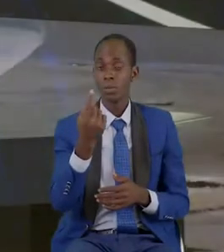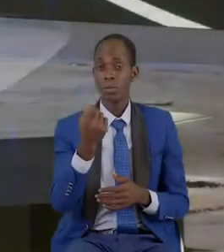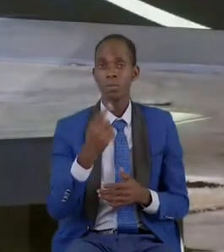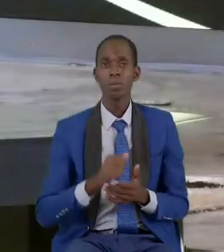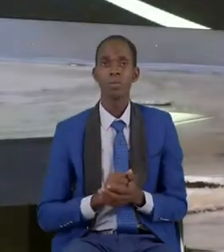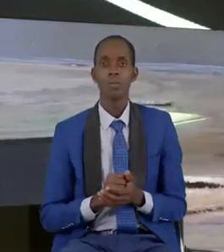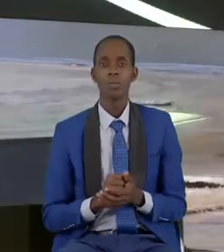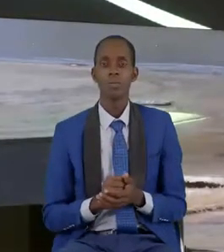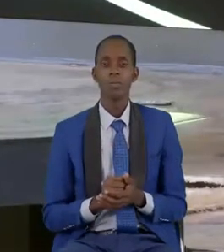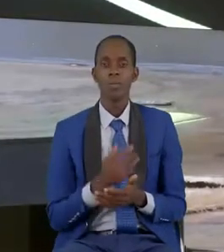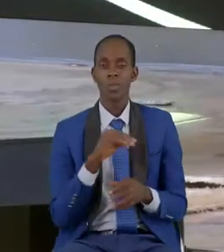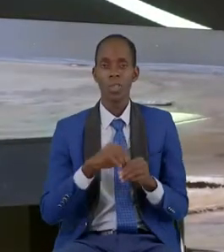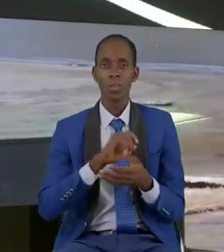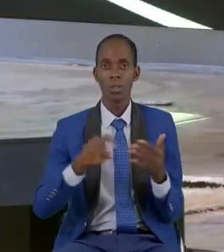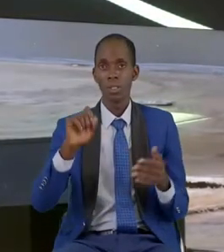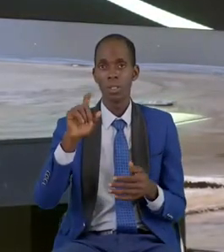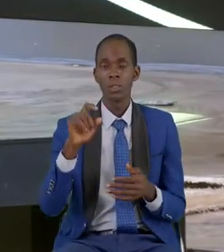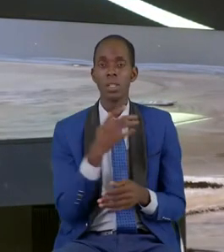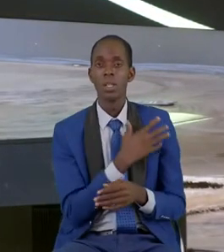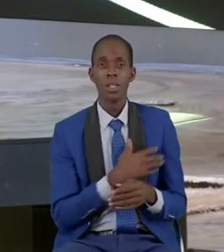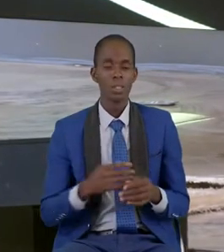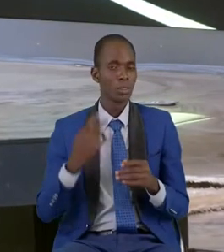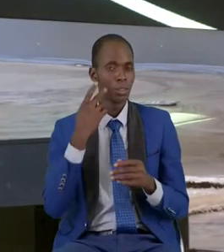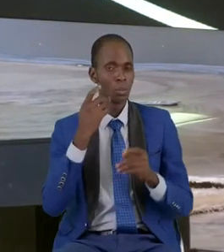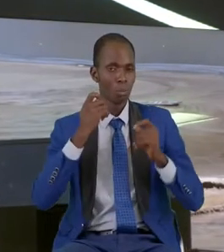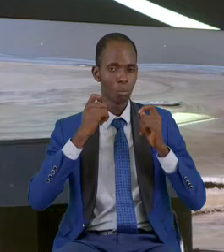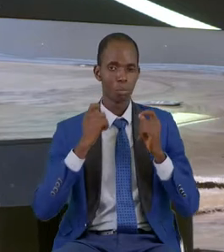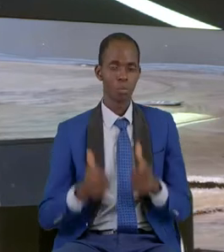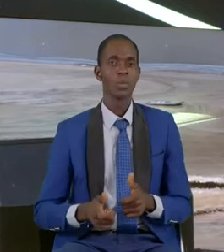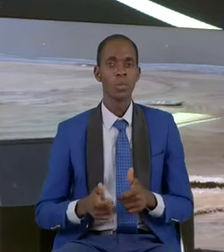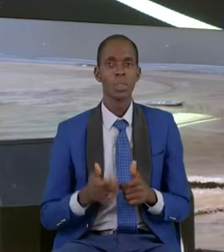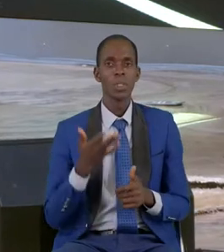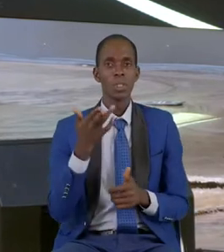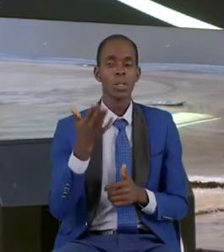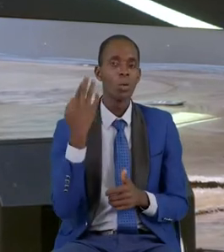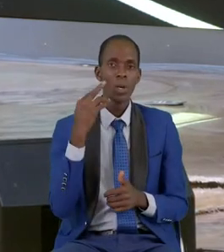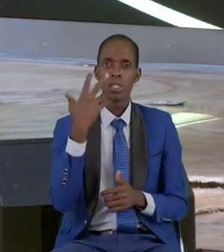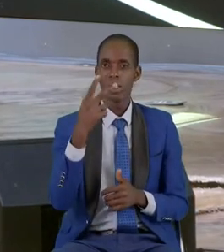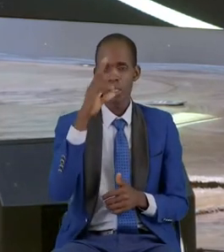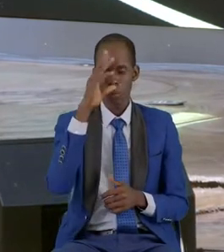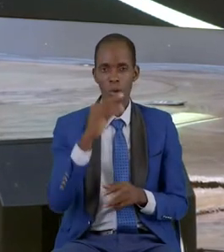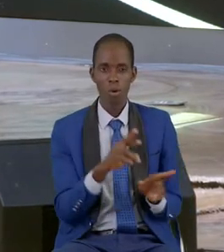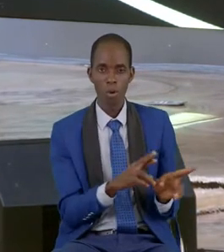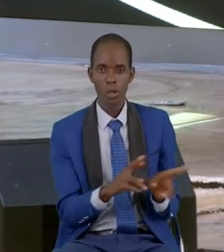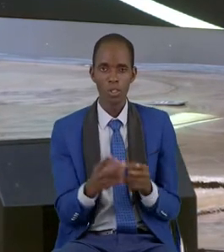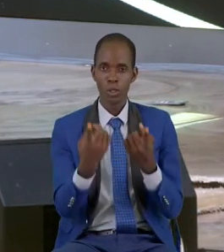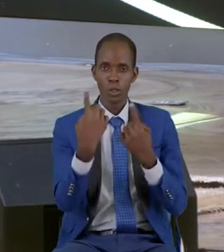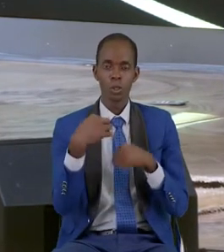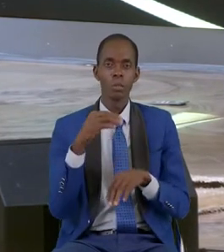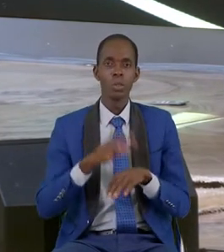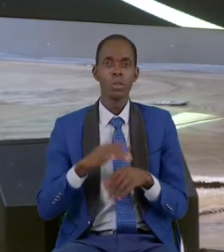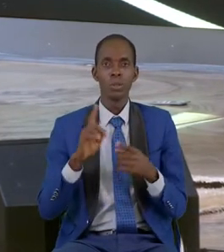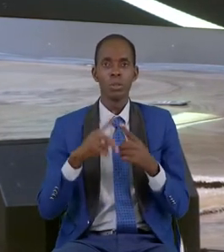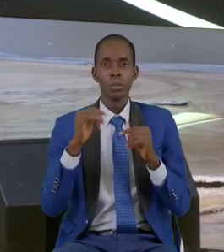and behold, immediately there were three men already come unto the